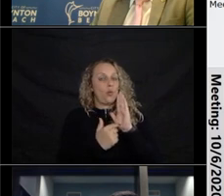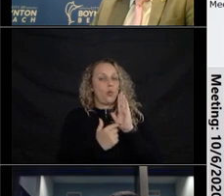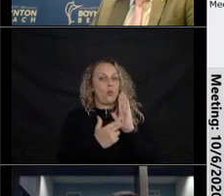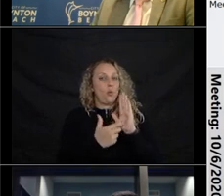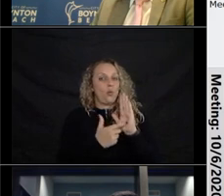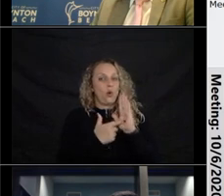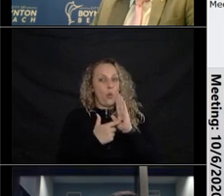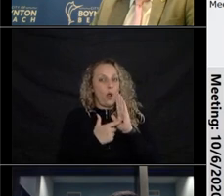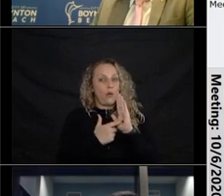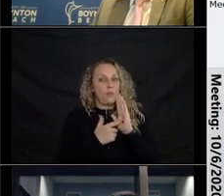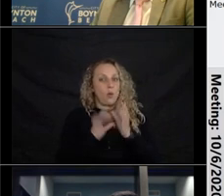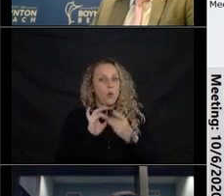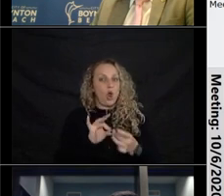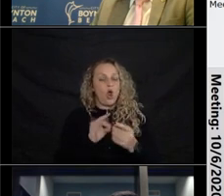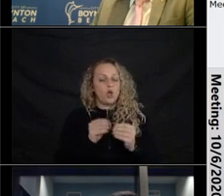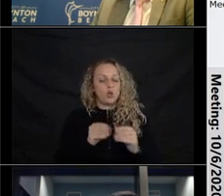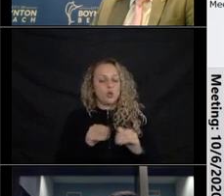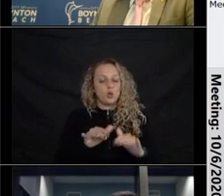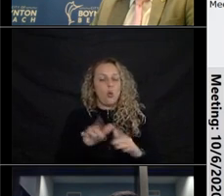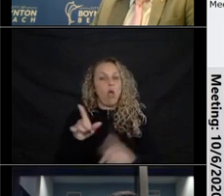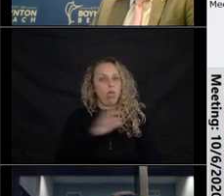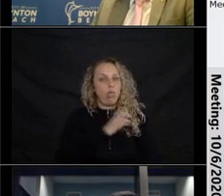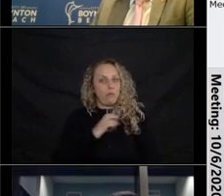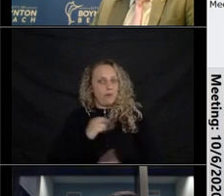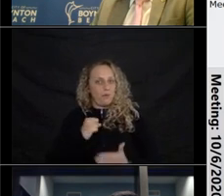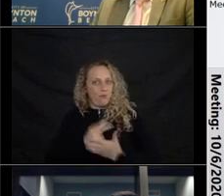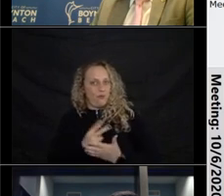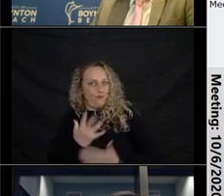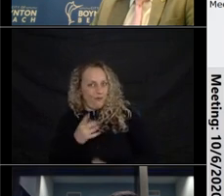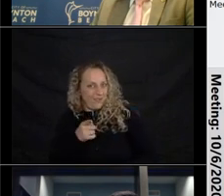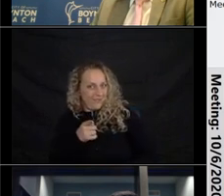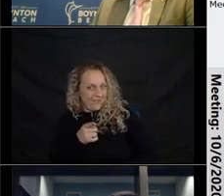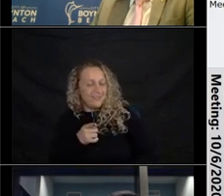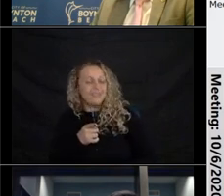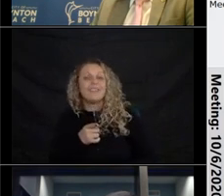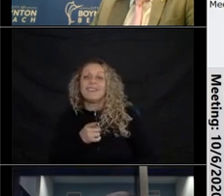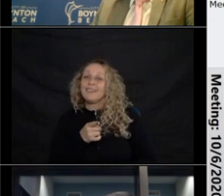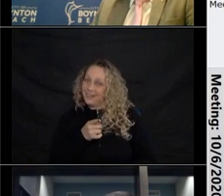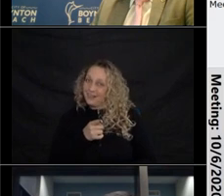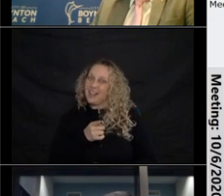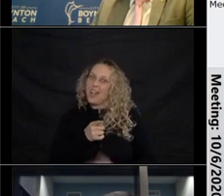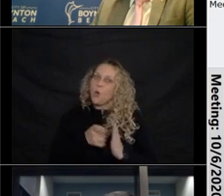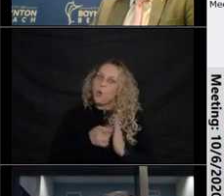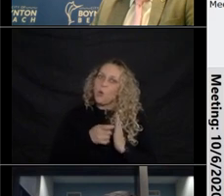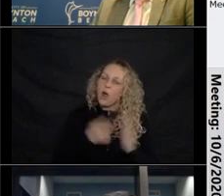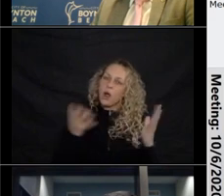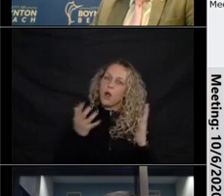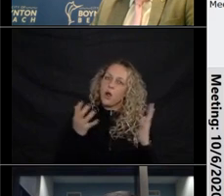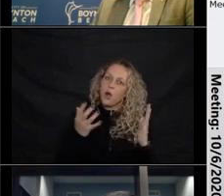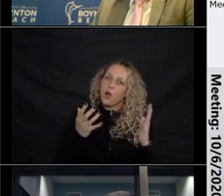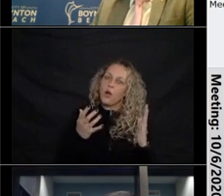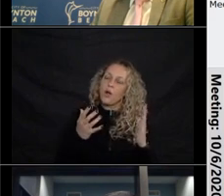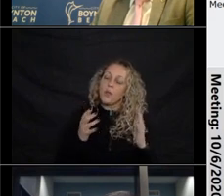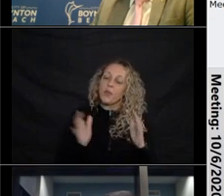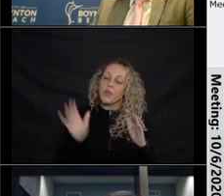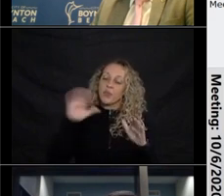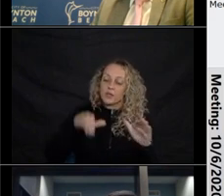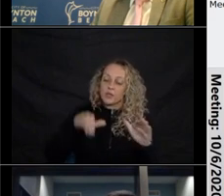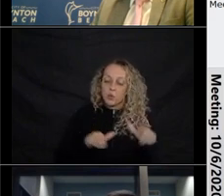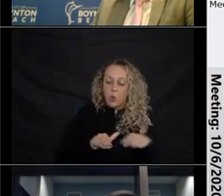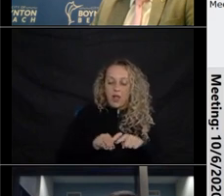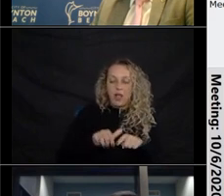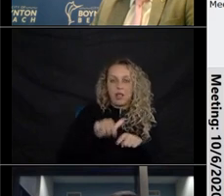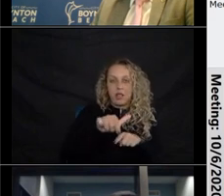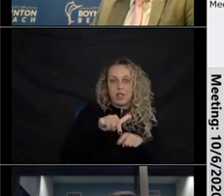to the swale, which the city commission approved, was that it's required that the swale was